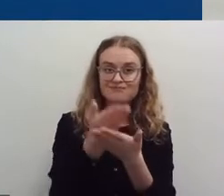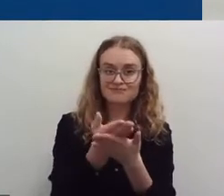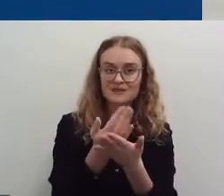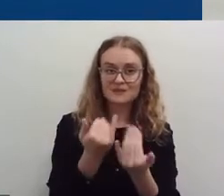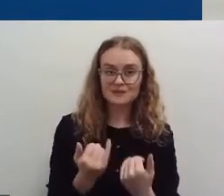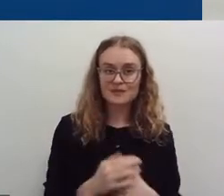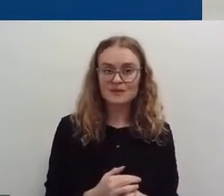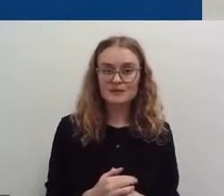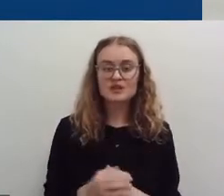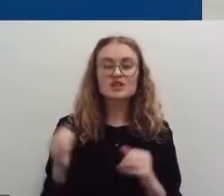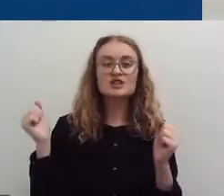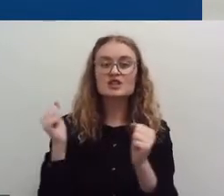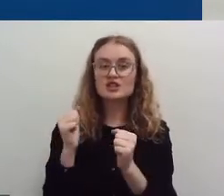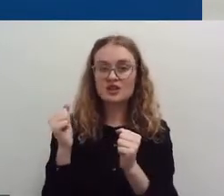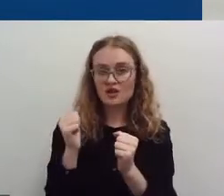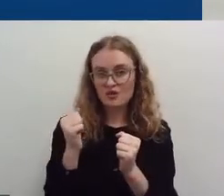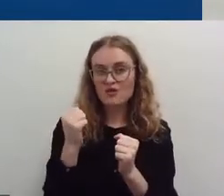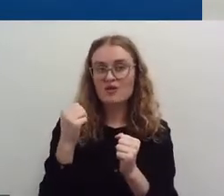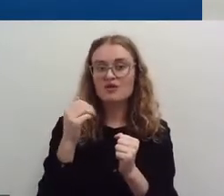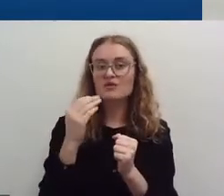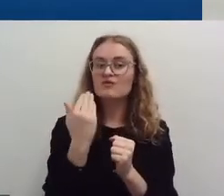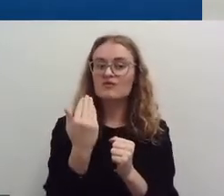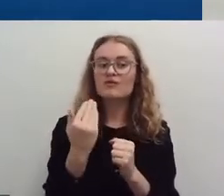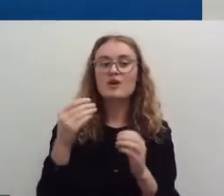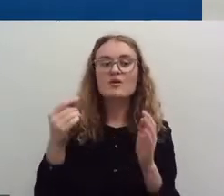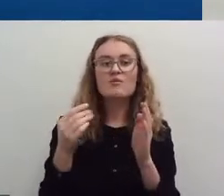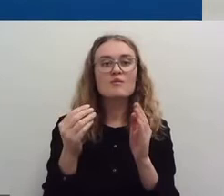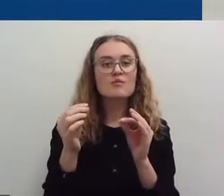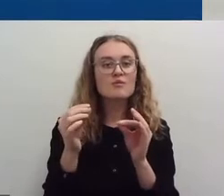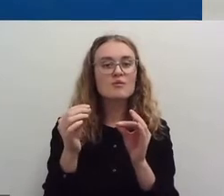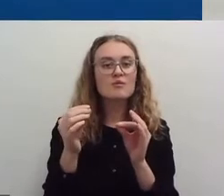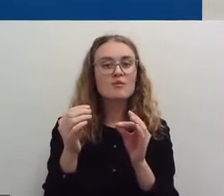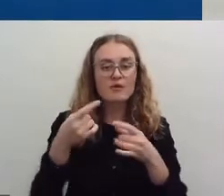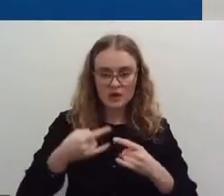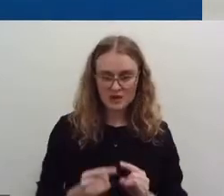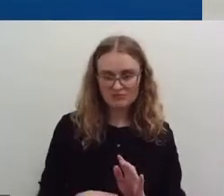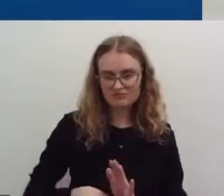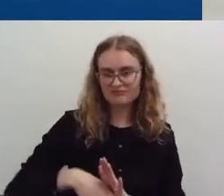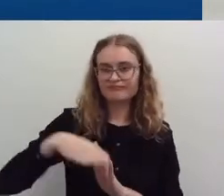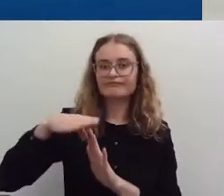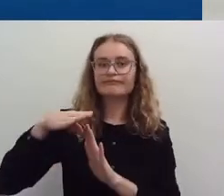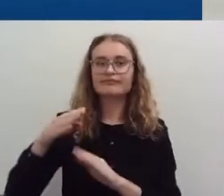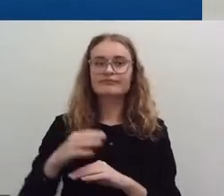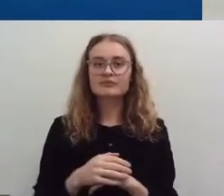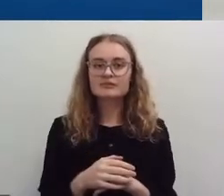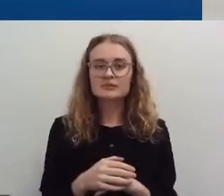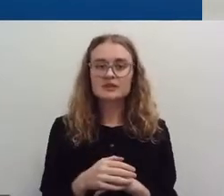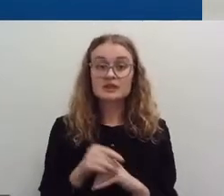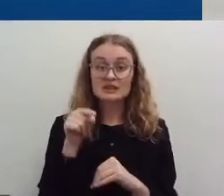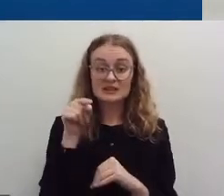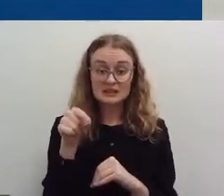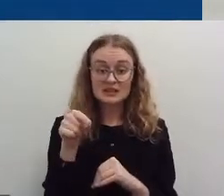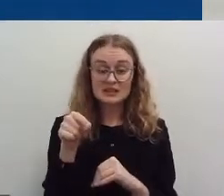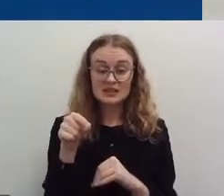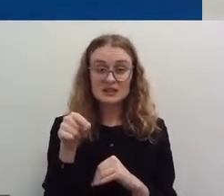people have shown examples of innovative, open, and also brave approaches to regional